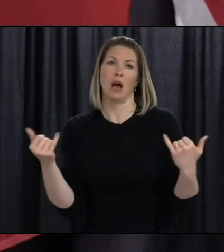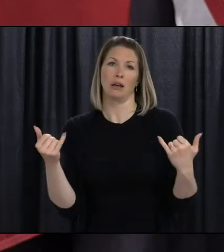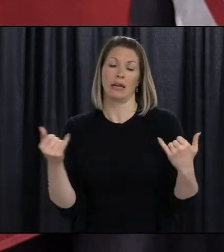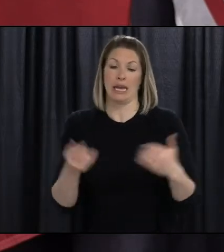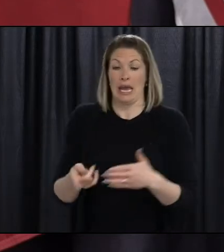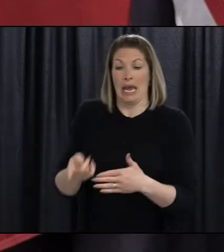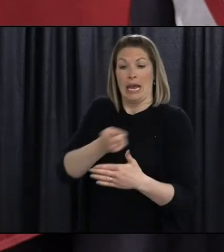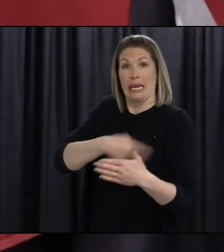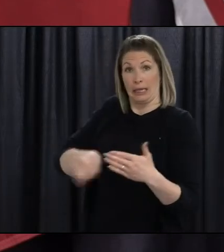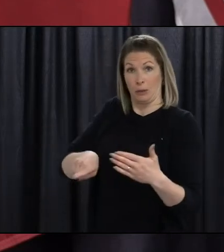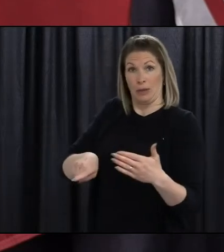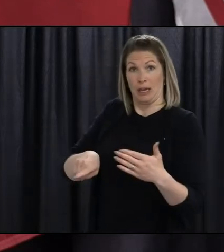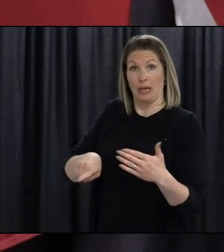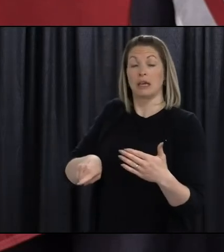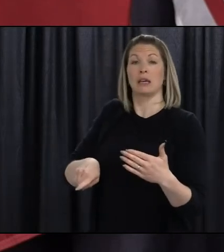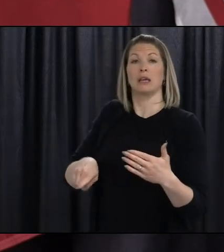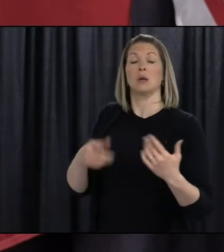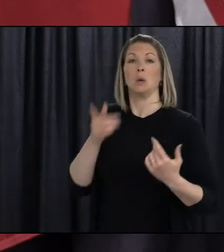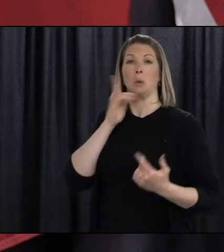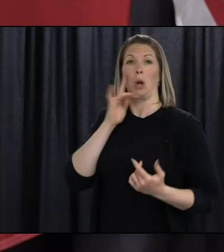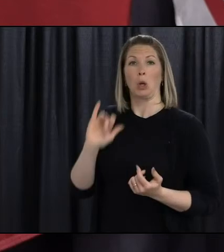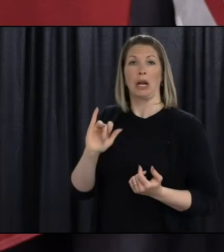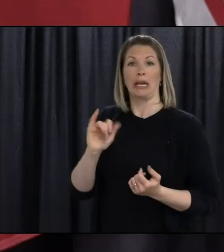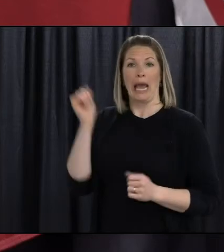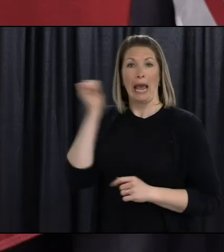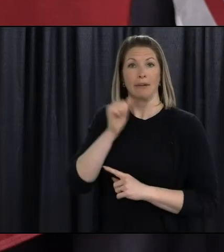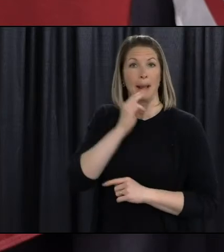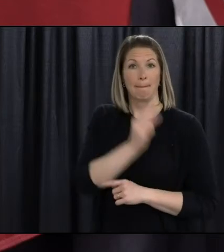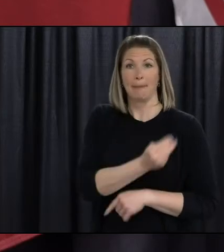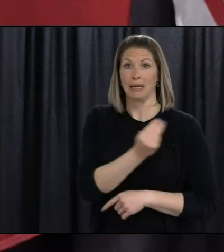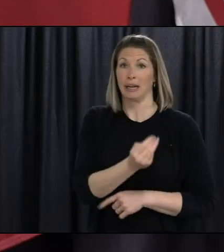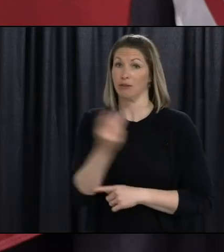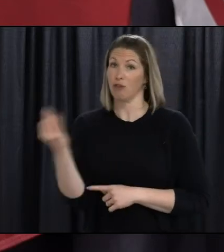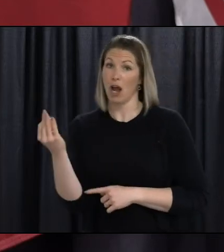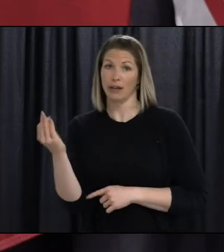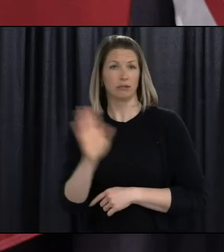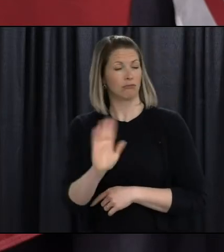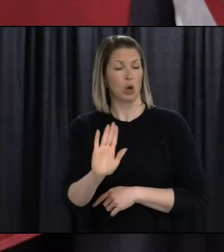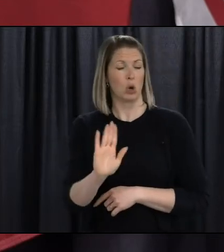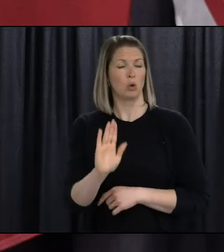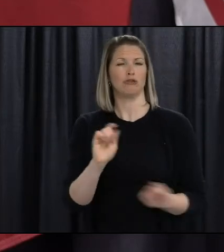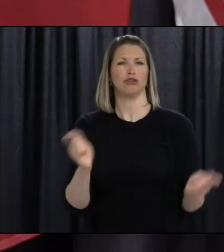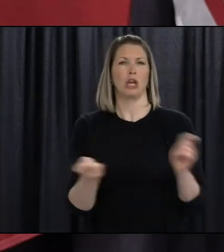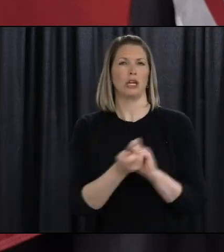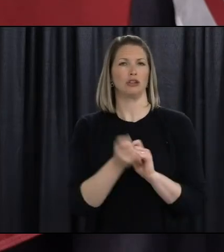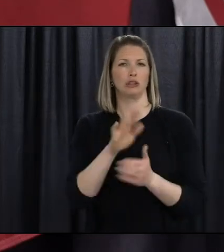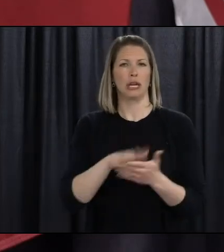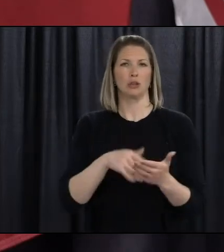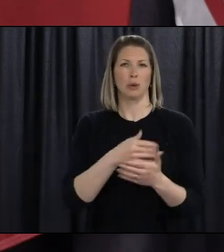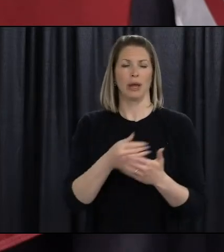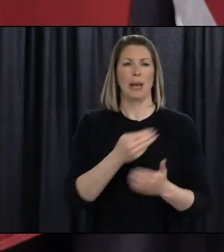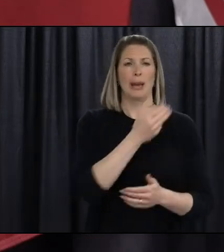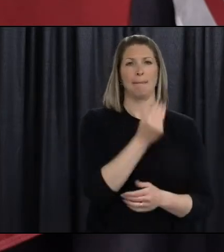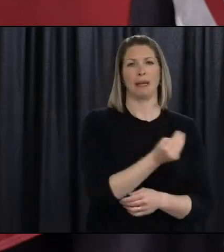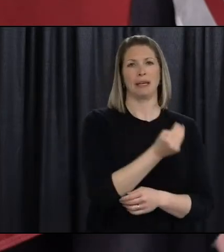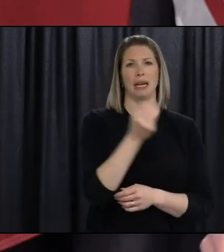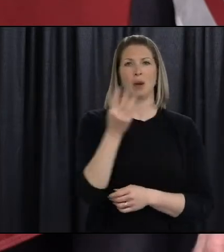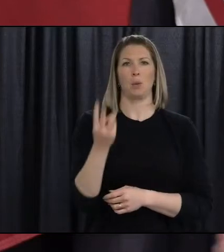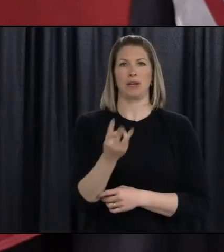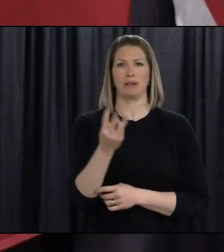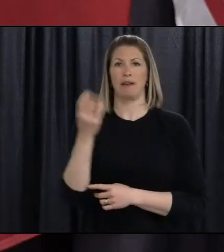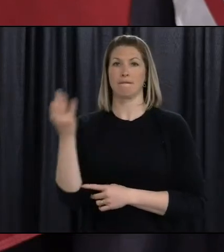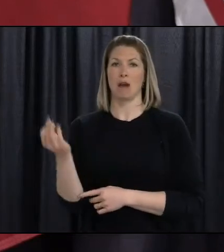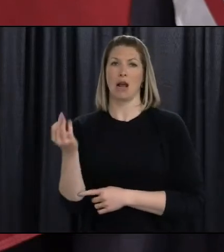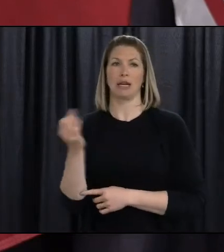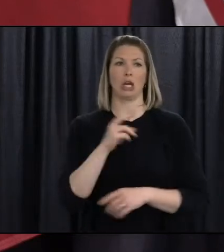days a week for COVID briefings. So we'll be here on Monday, Wednesday, and Friday at 2 p.m. And on Tuesday and Thursday, we will